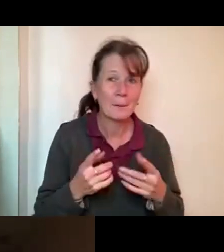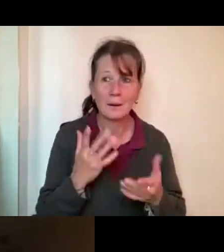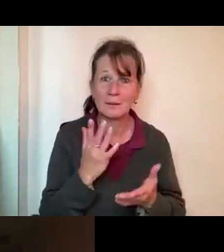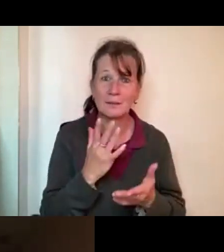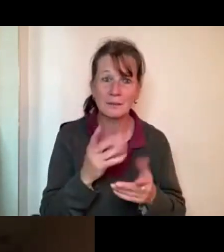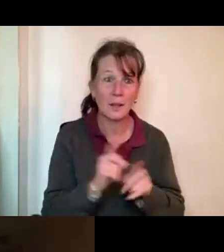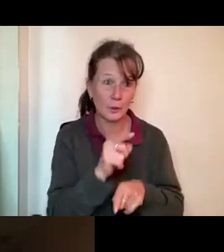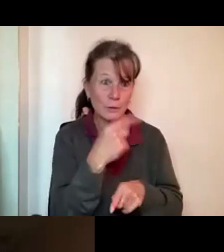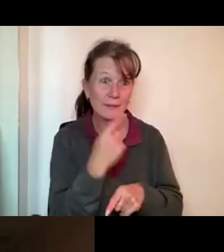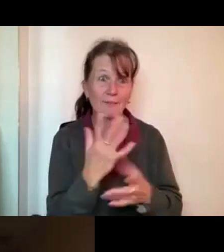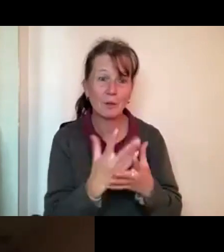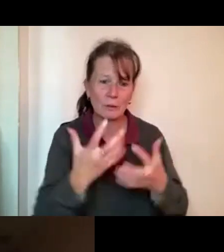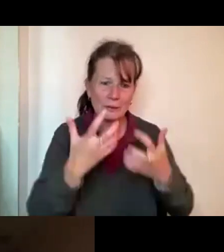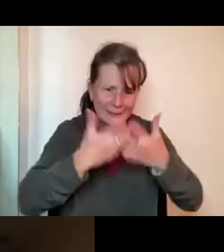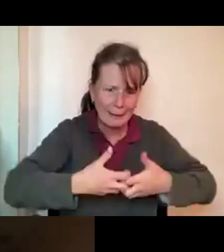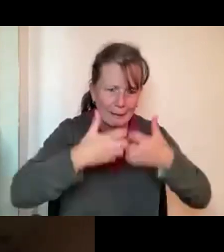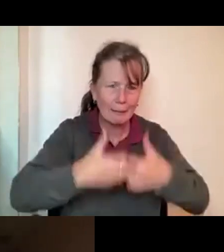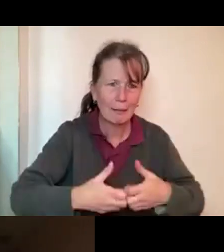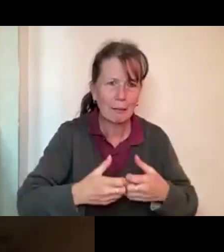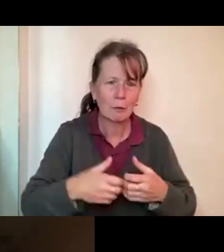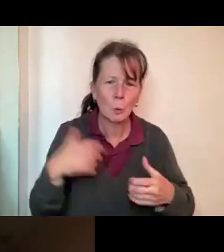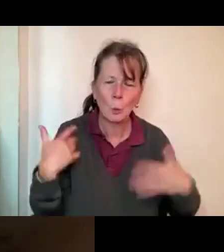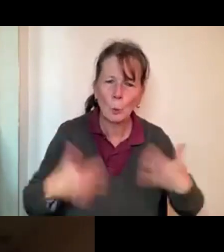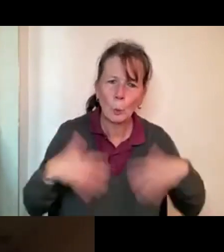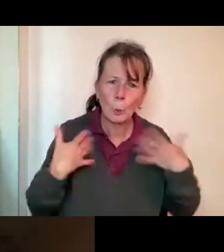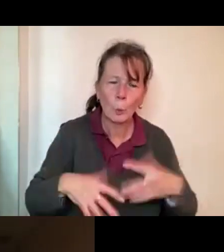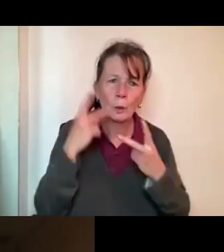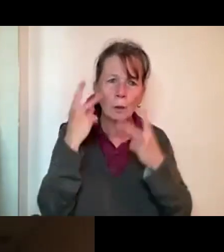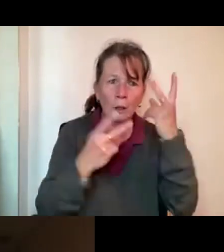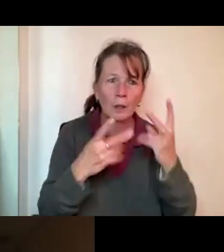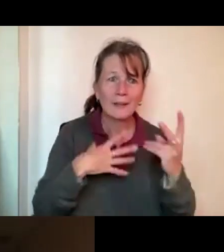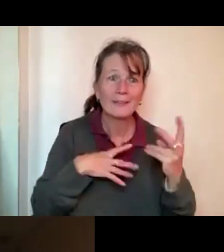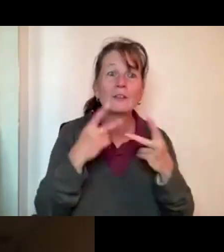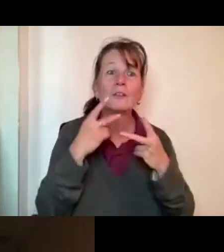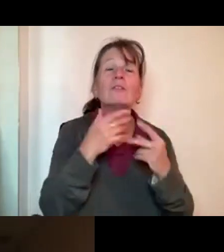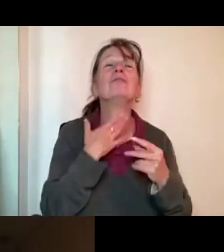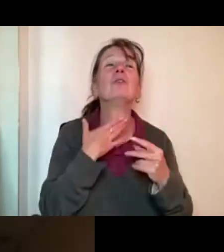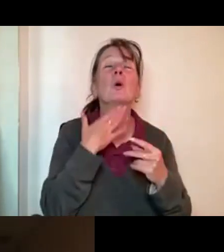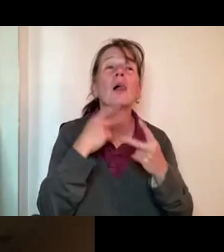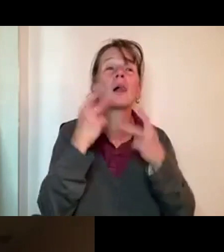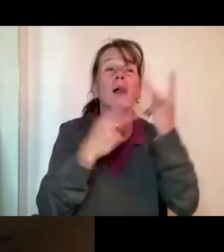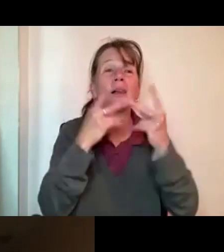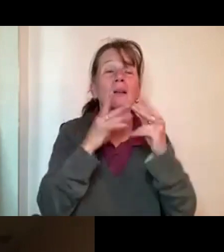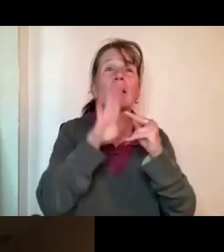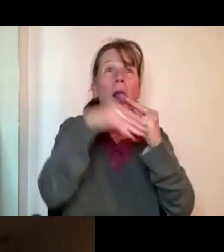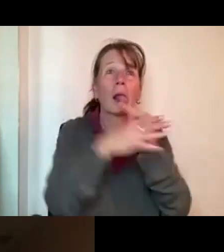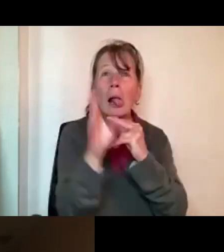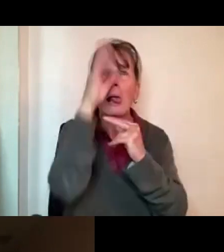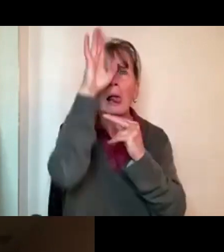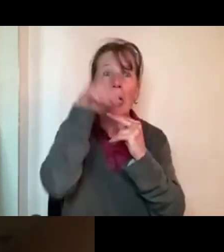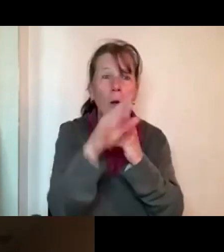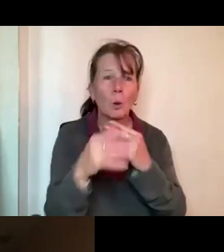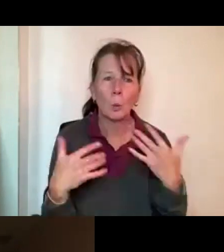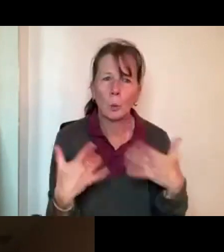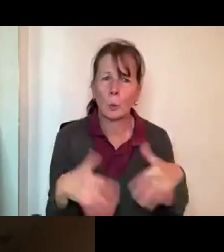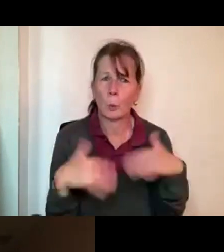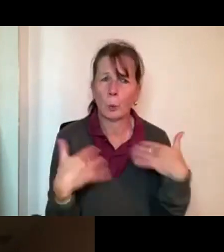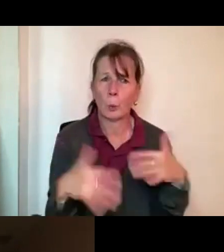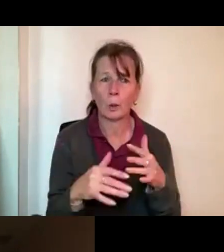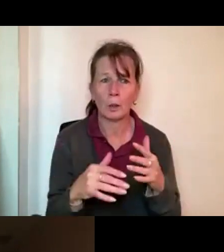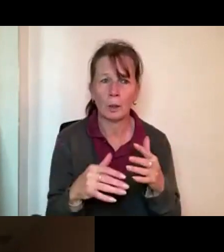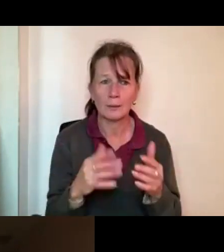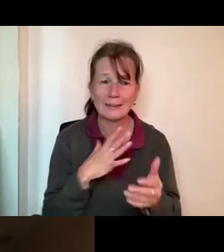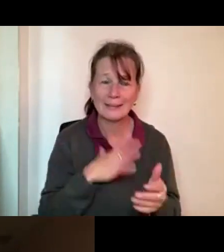technically demanding opera. There was a lot of vocal agility that was required, that just required that sheer amount